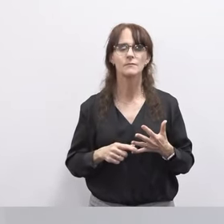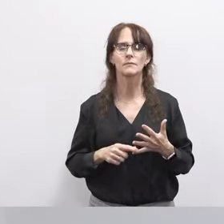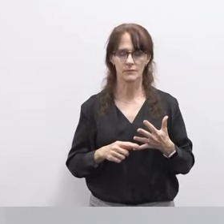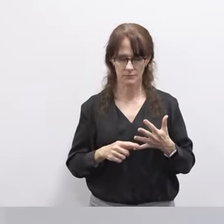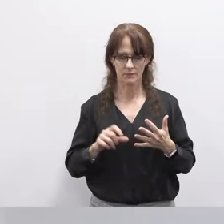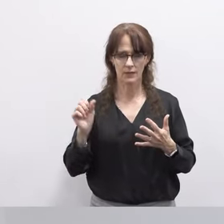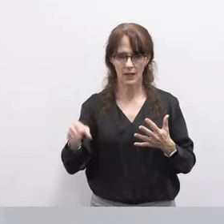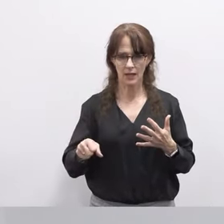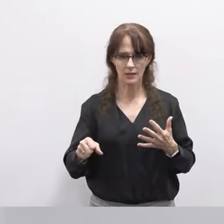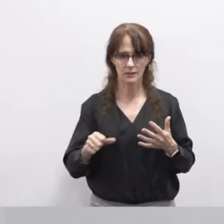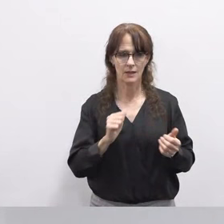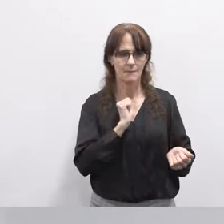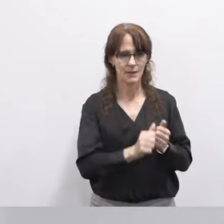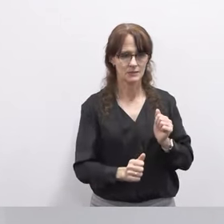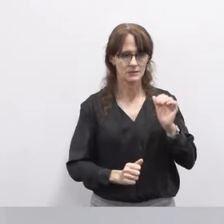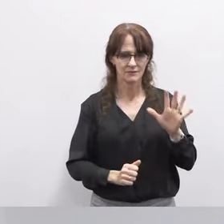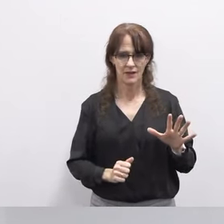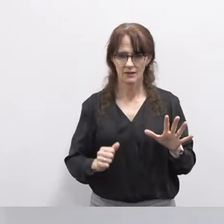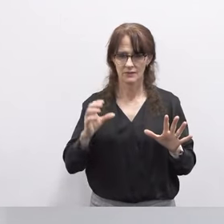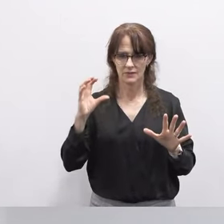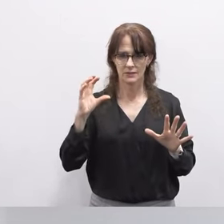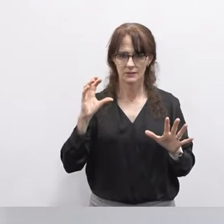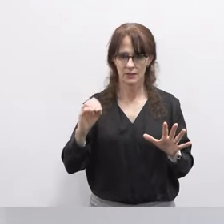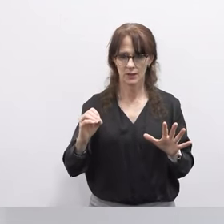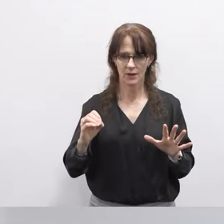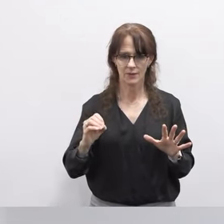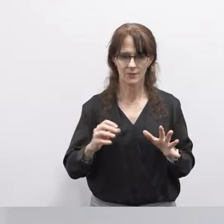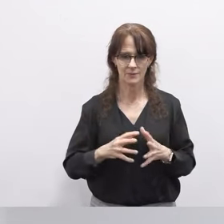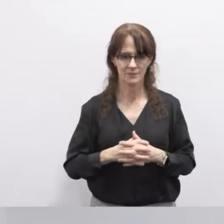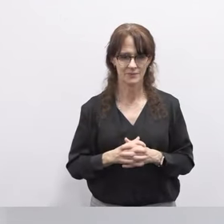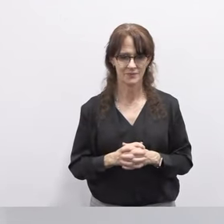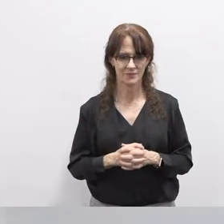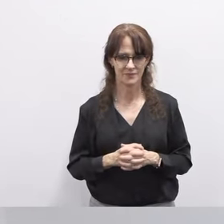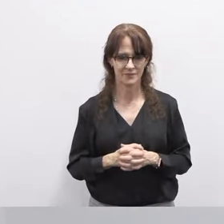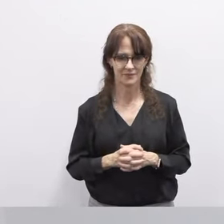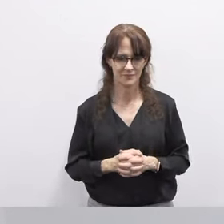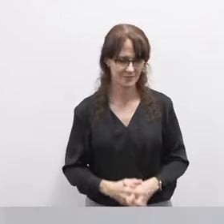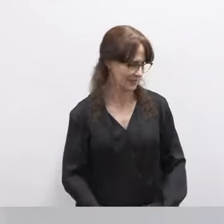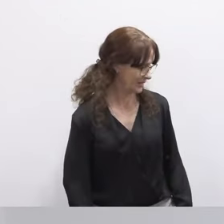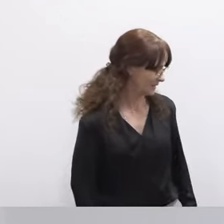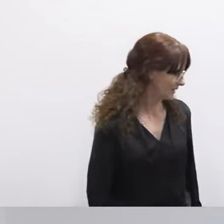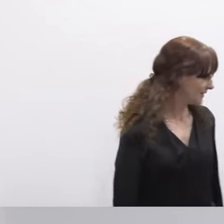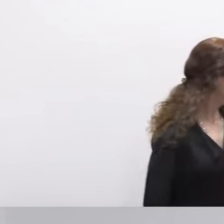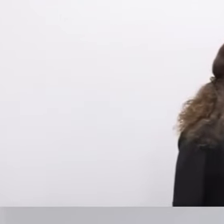vote aye, so that passes 5-0.